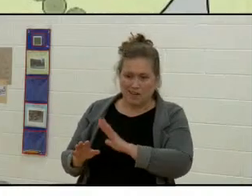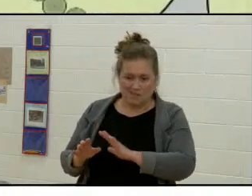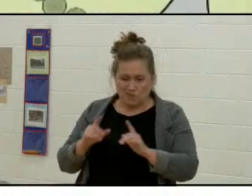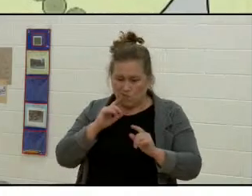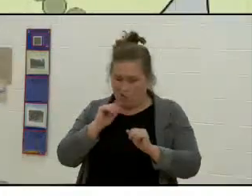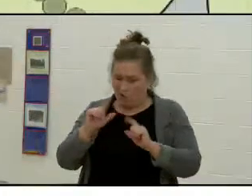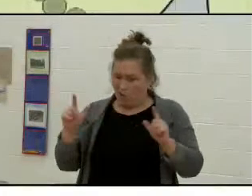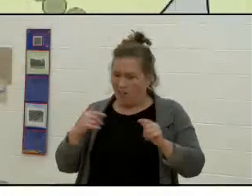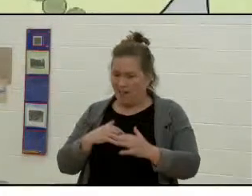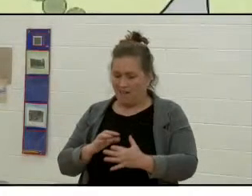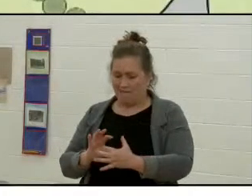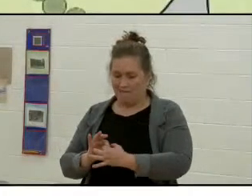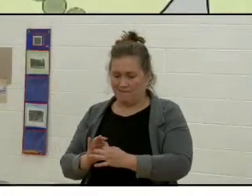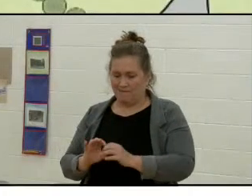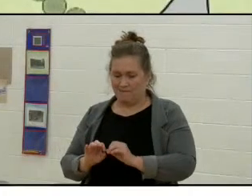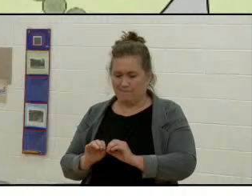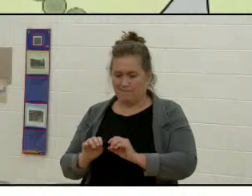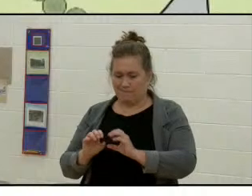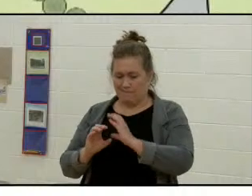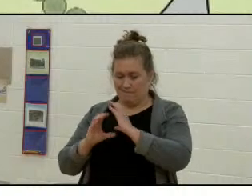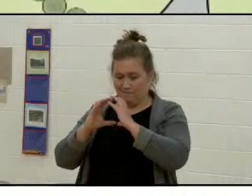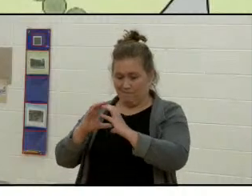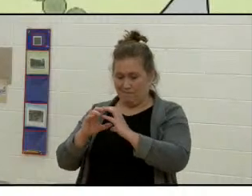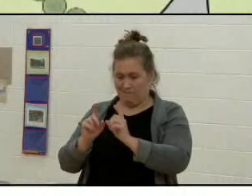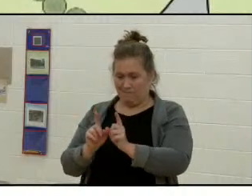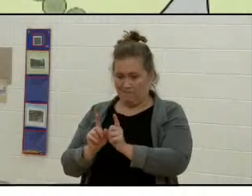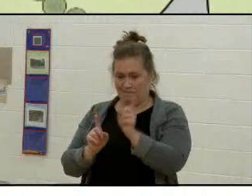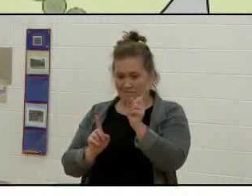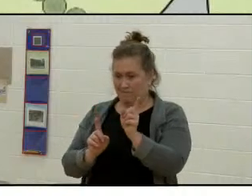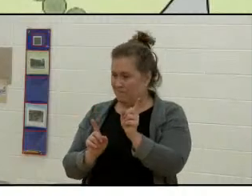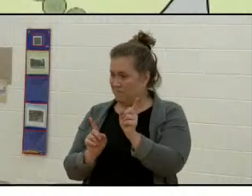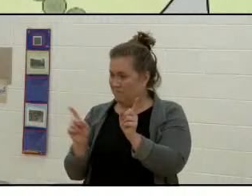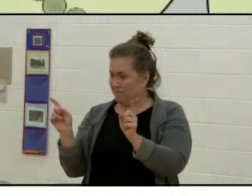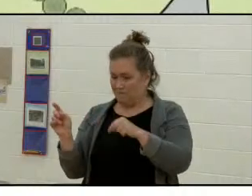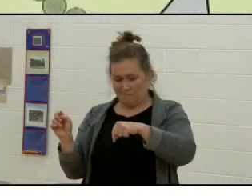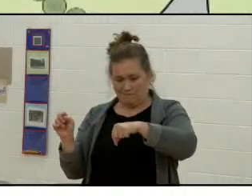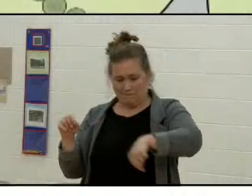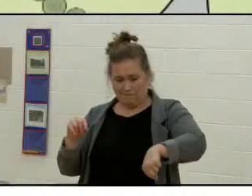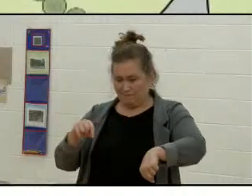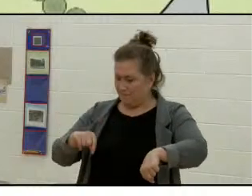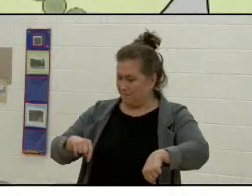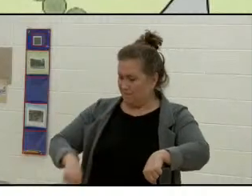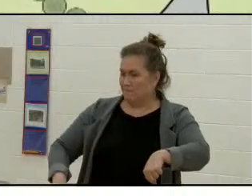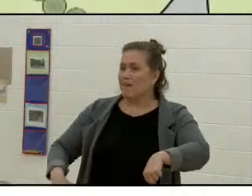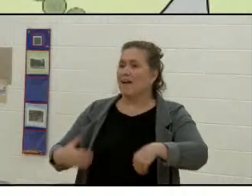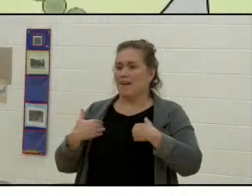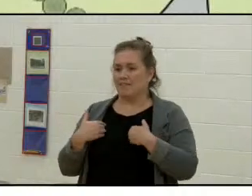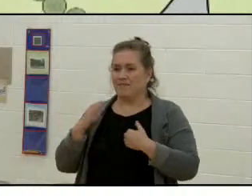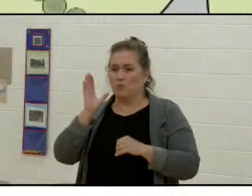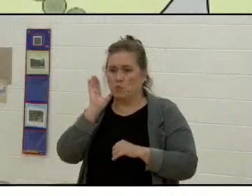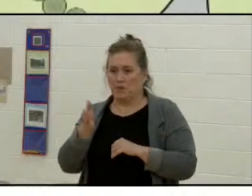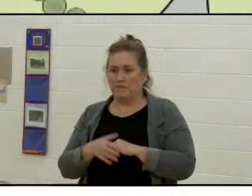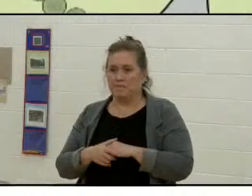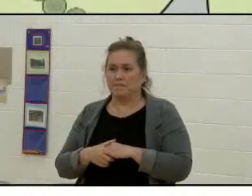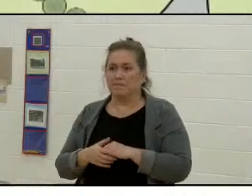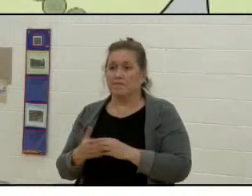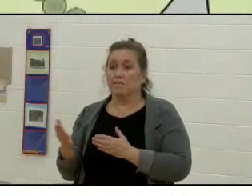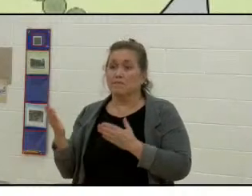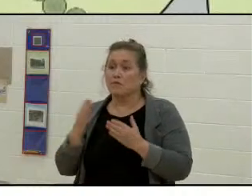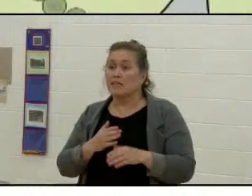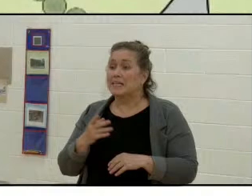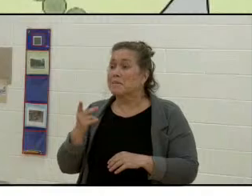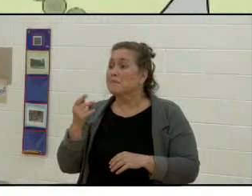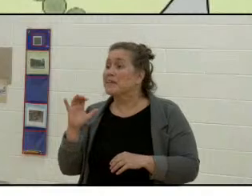this area that provides some shade, provides some picnic seating so that, people who are skating, people who are playing will